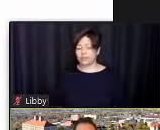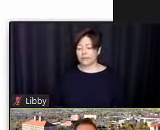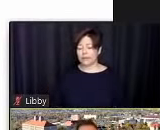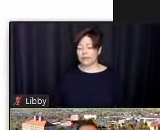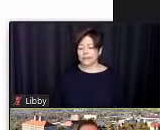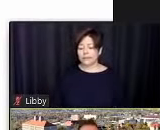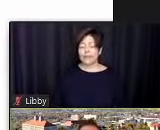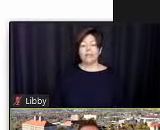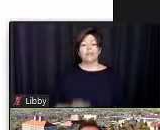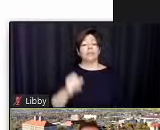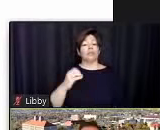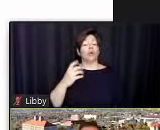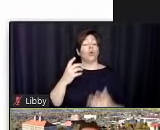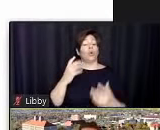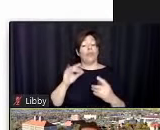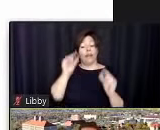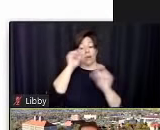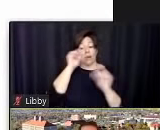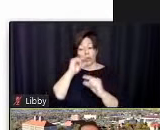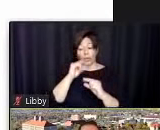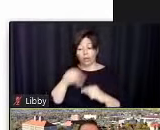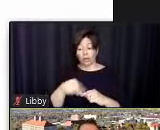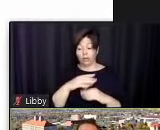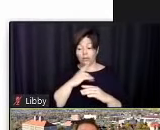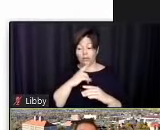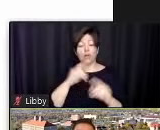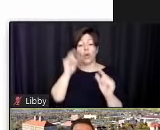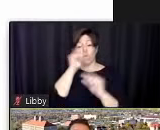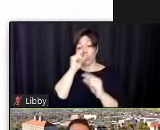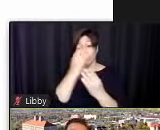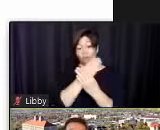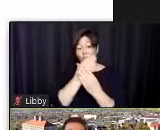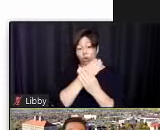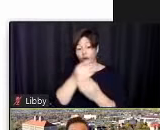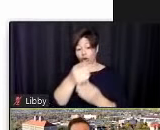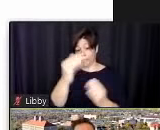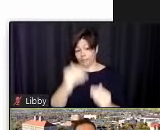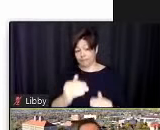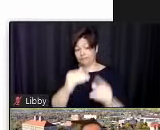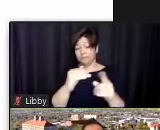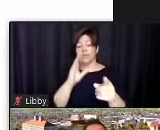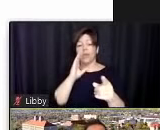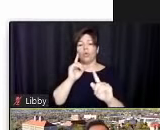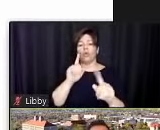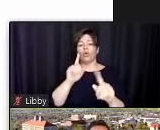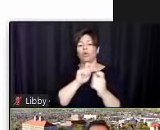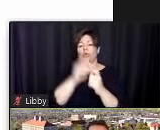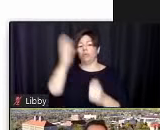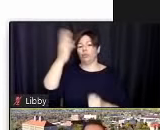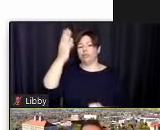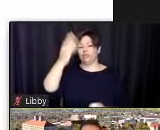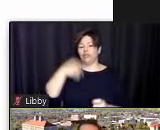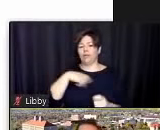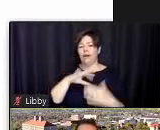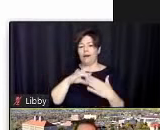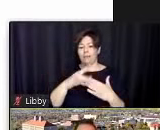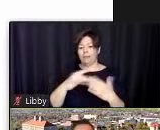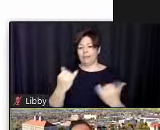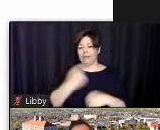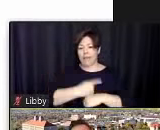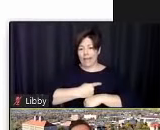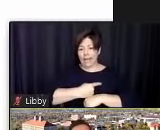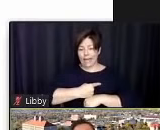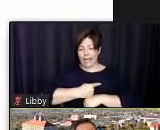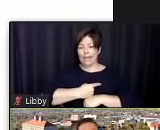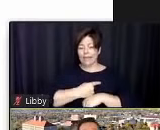So that Google folder, that's School Virtually. The Google folder will take you to the presentations I'm facilitating today,